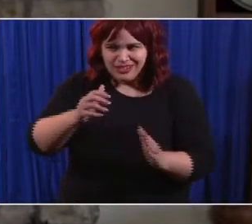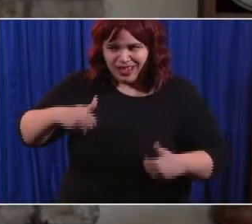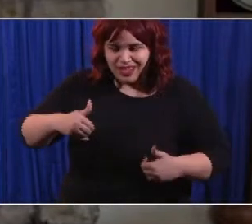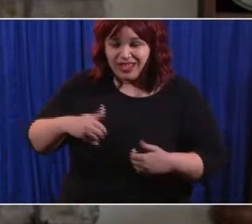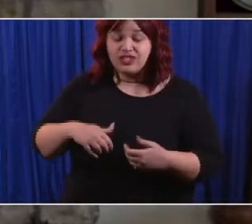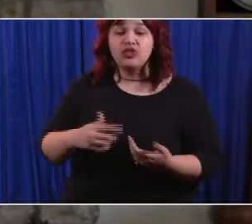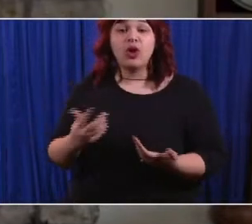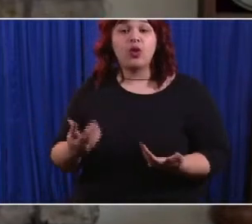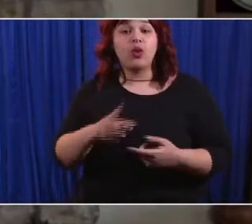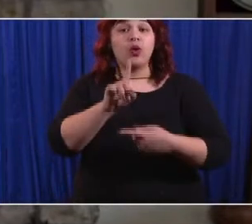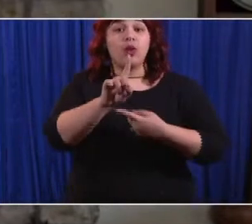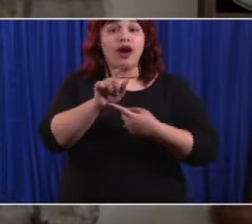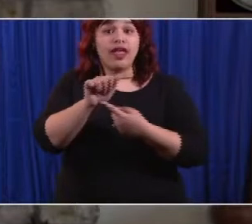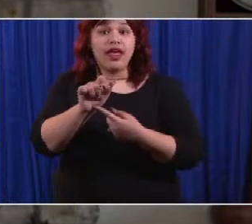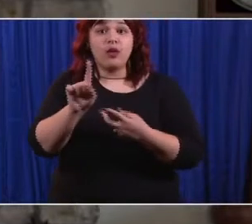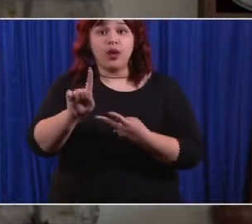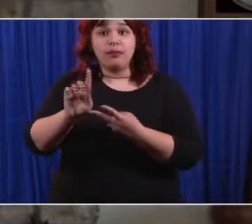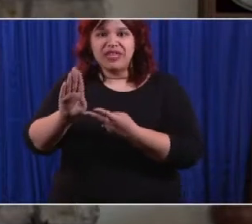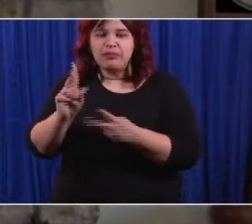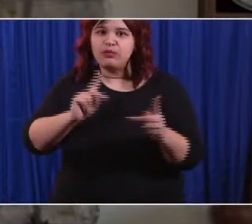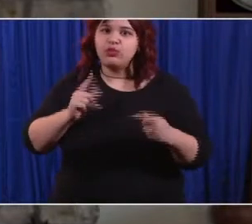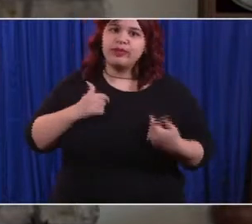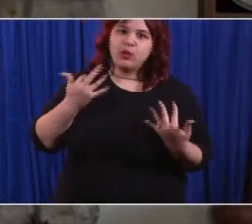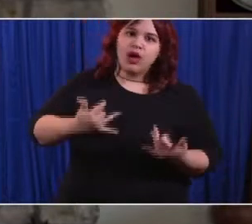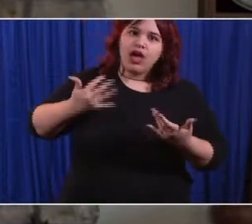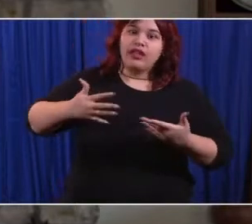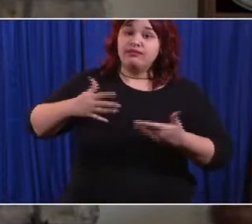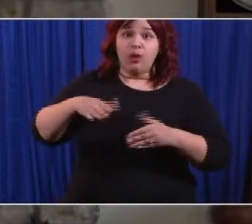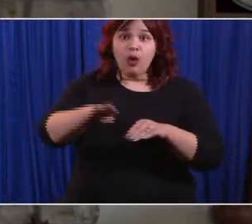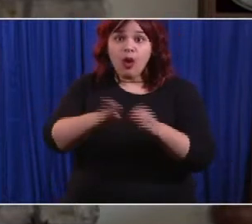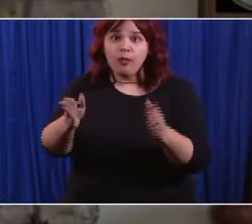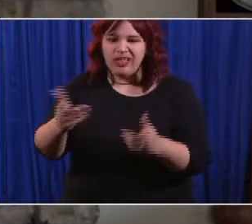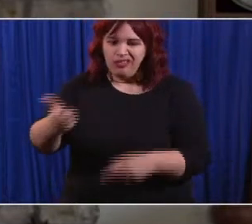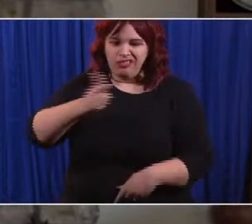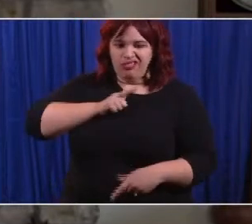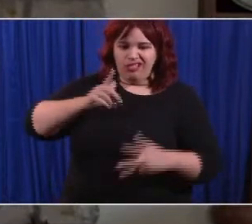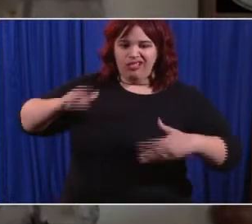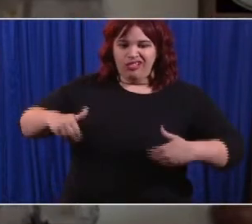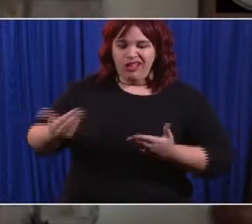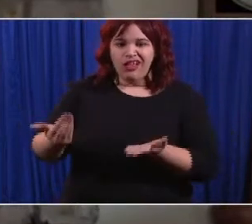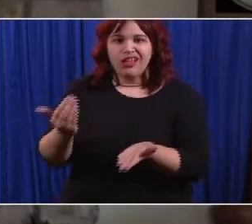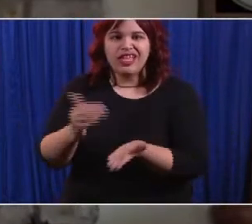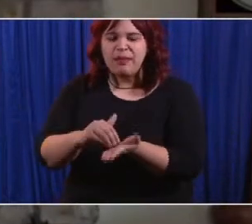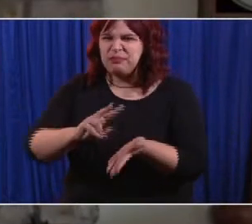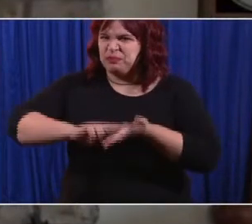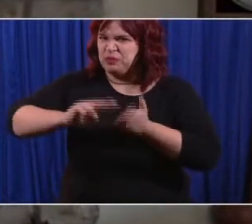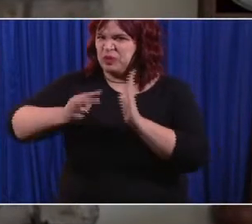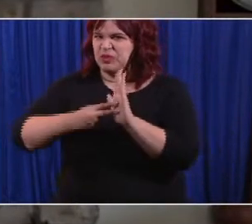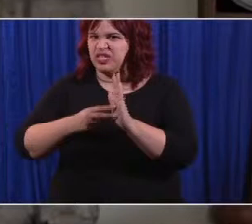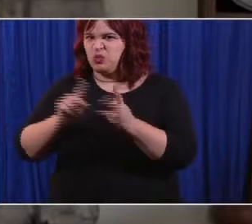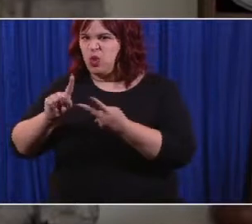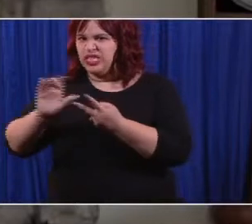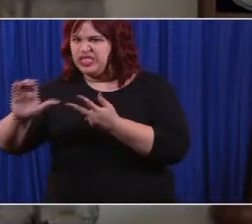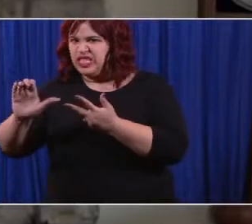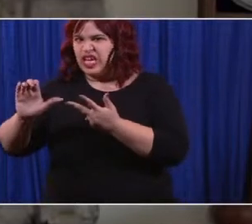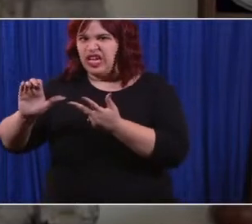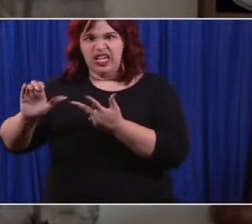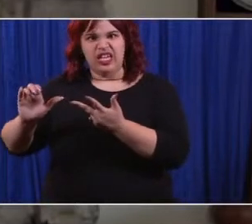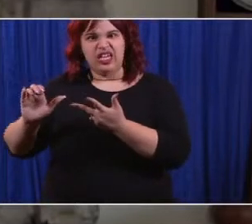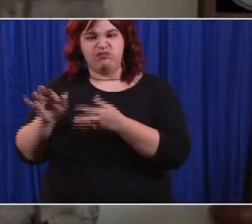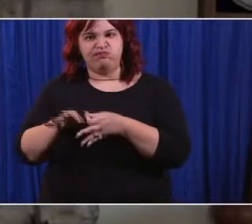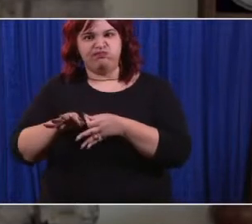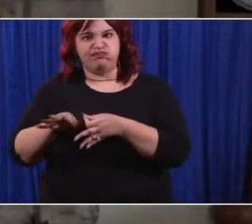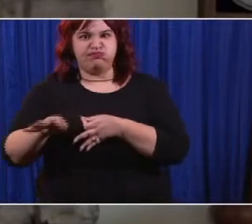out previously eligible Ohioans who haven't been vaccinated yet? tell me I got the first part, that